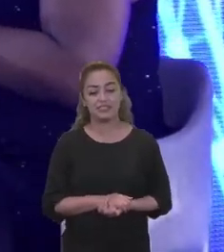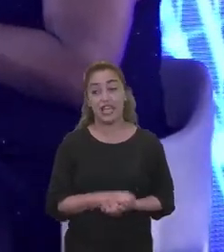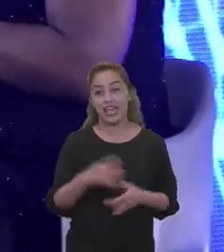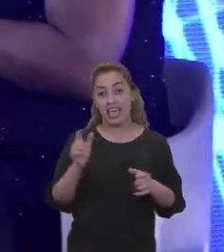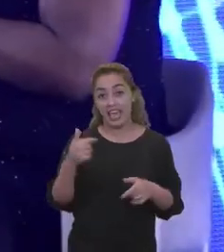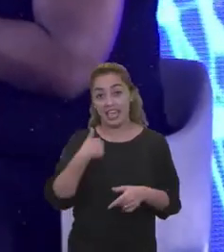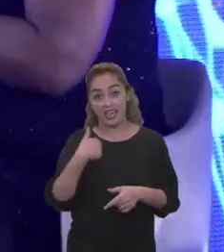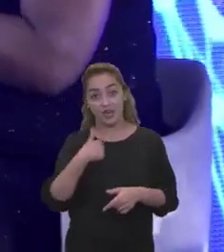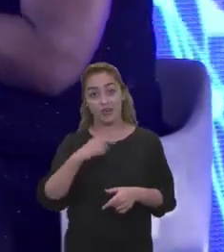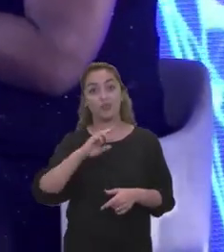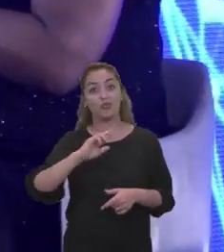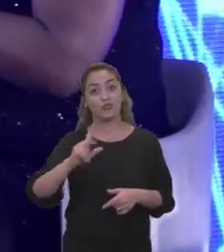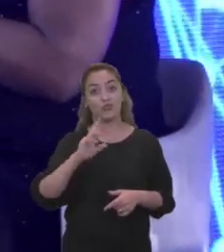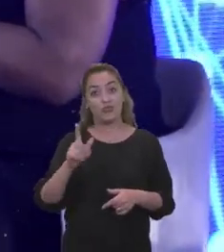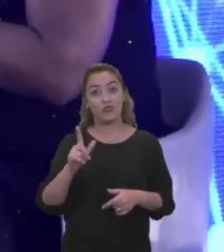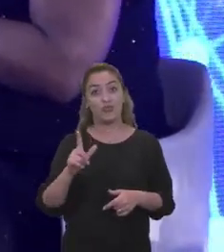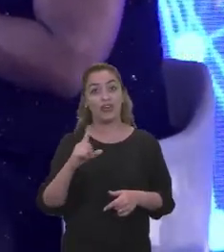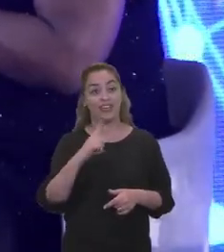Yeah, well,